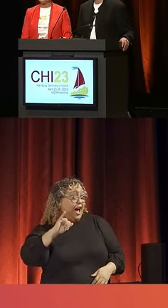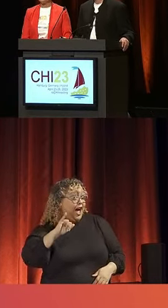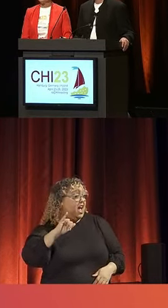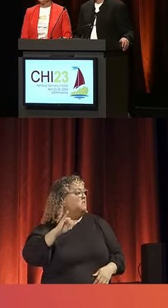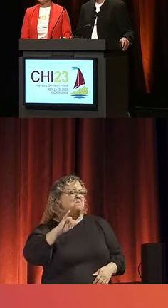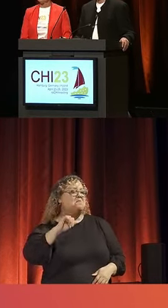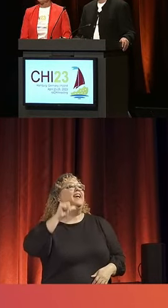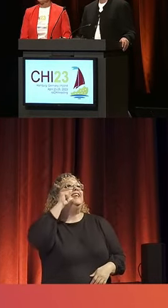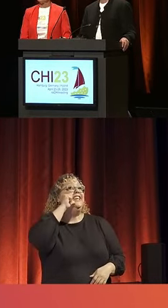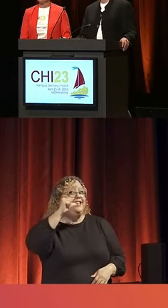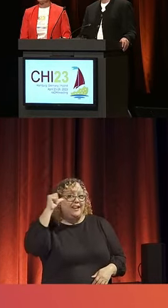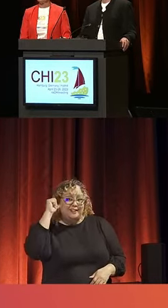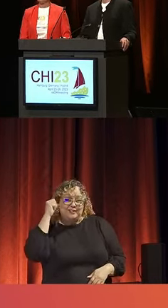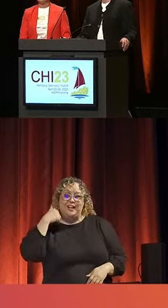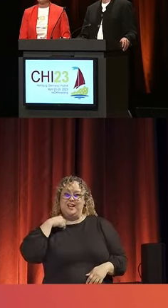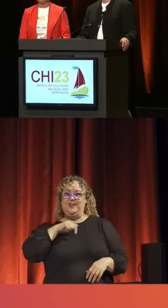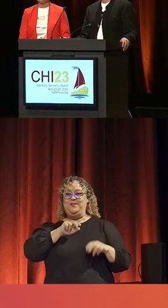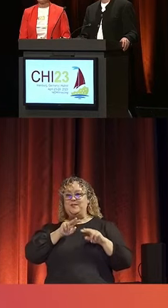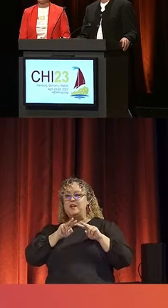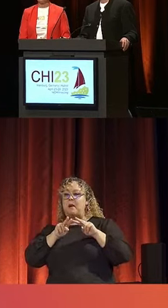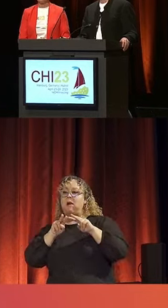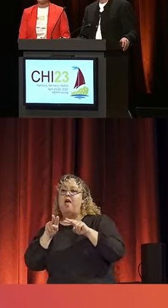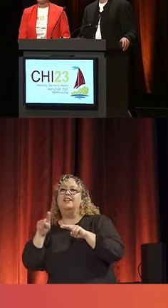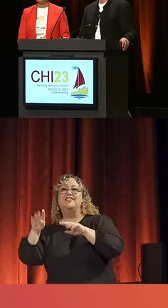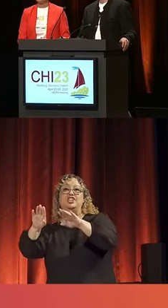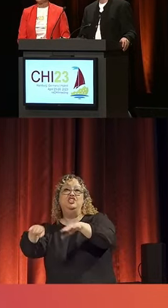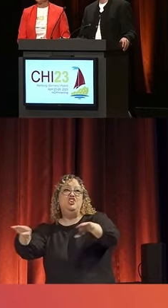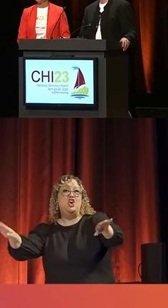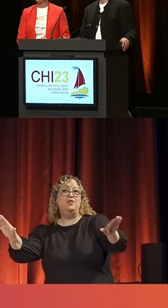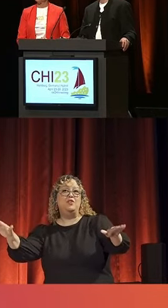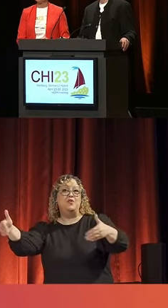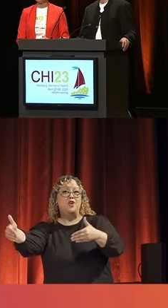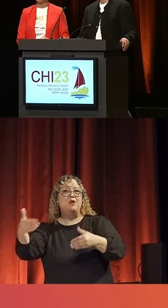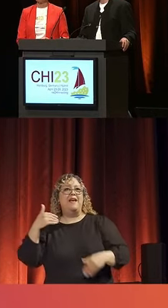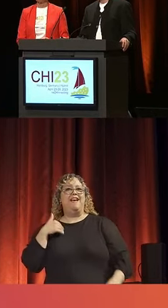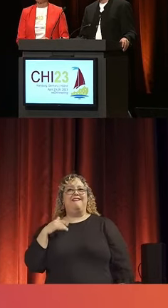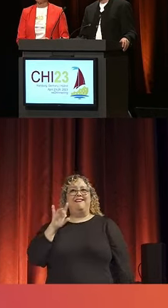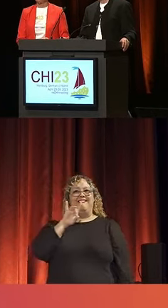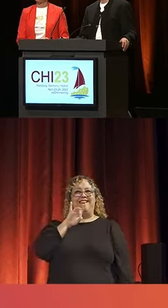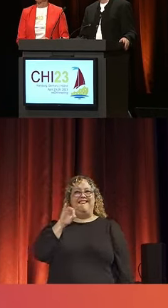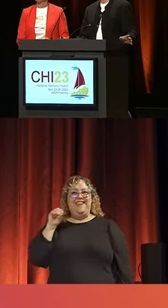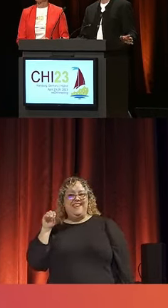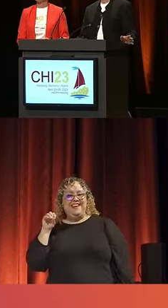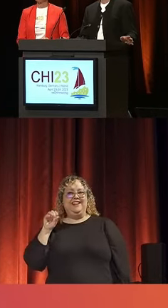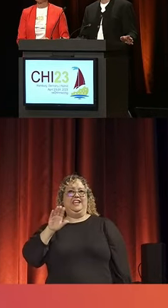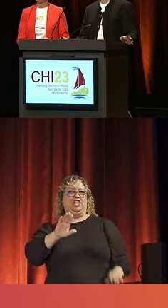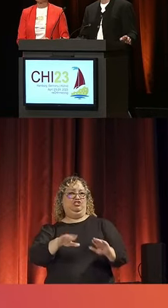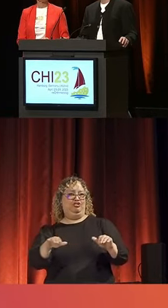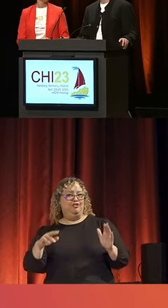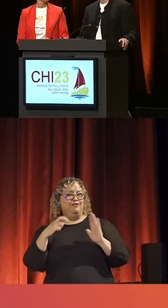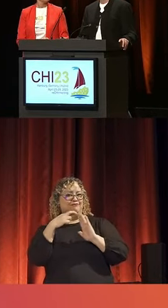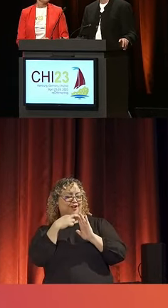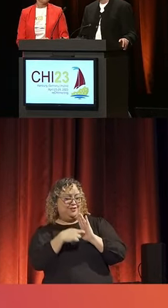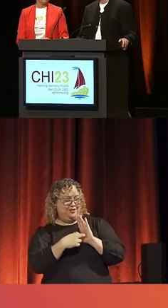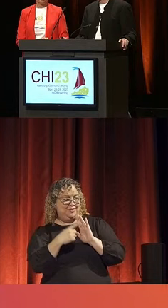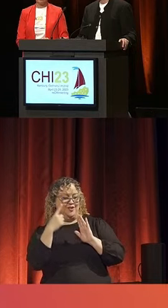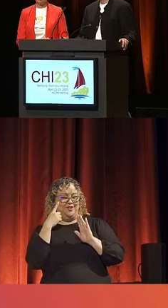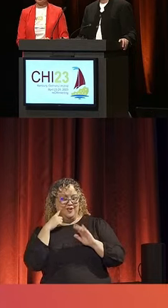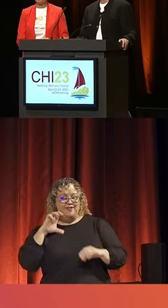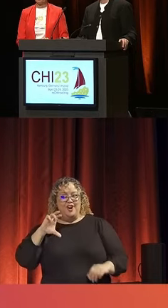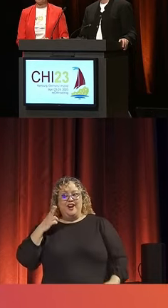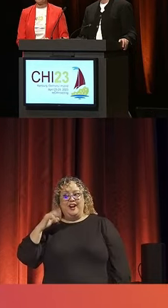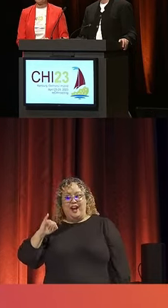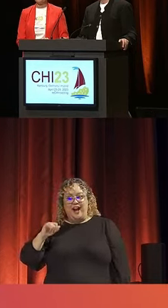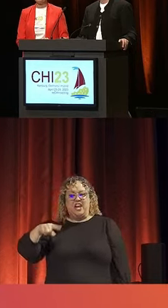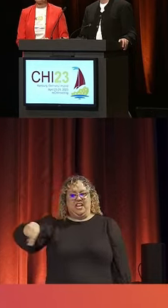rooms, and it was amazing. We had 80 kids registered for Kai, and the fun they had was amazing.